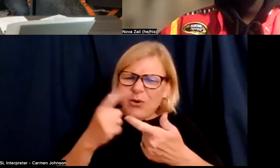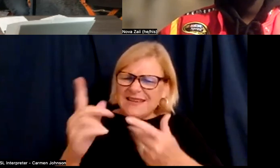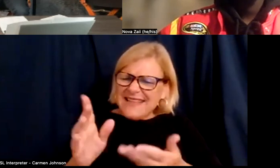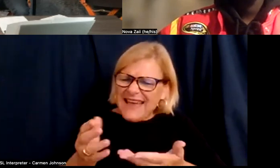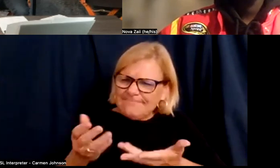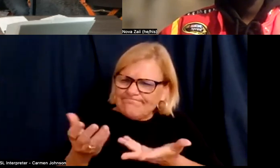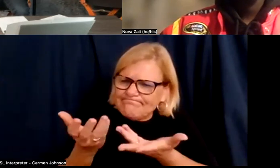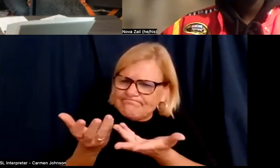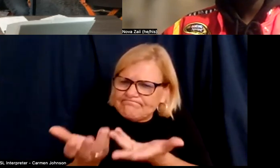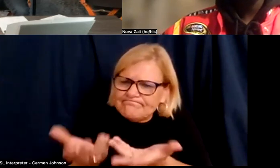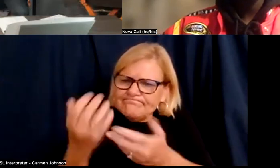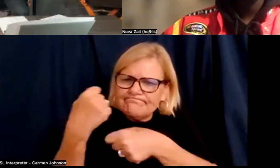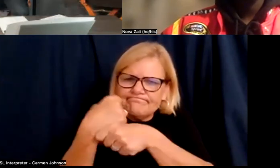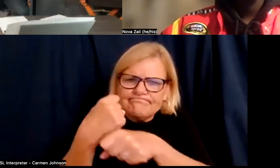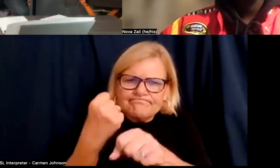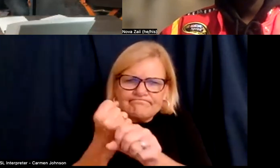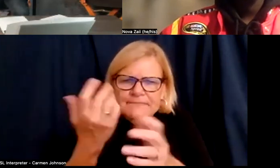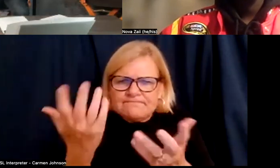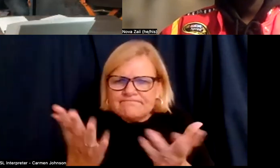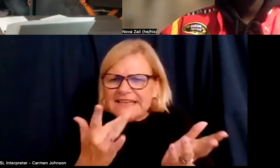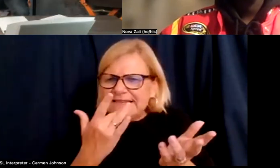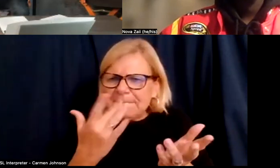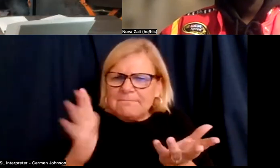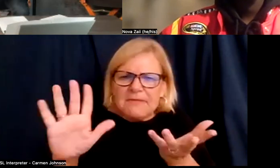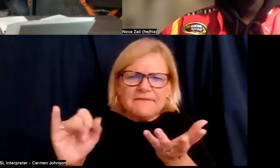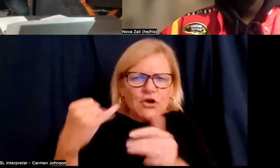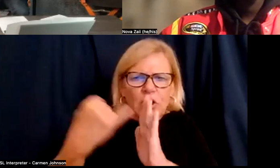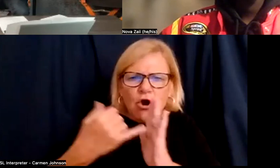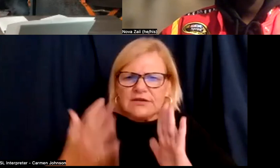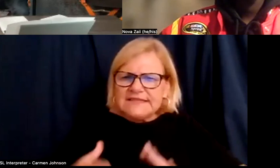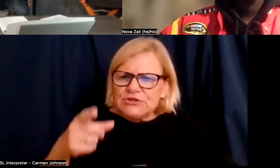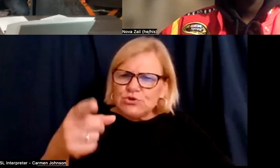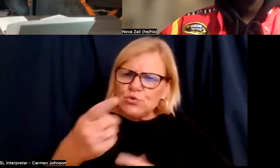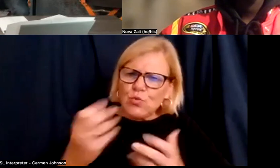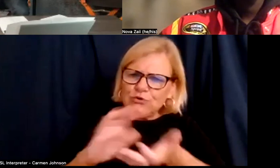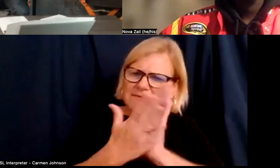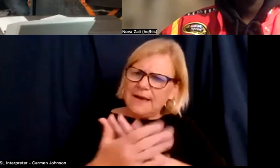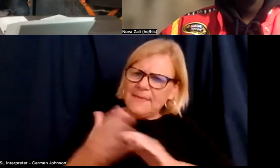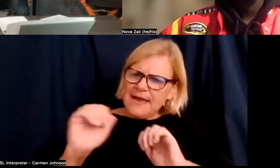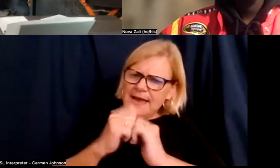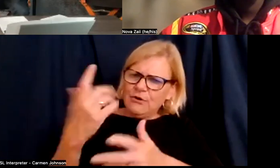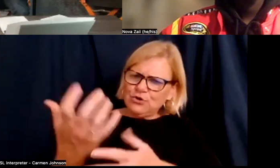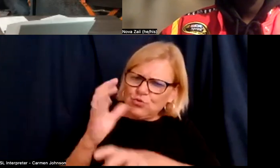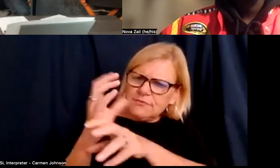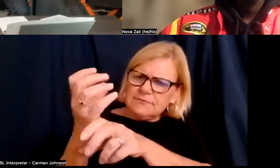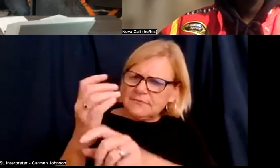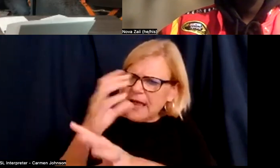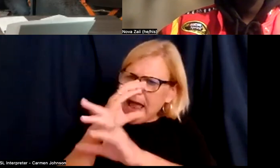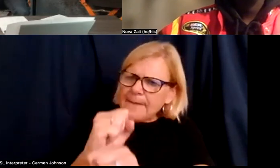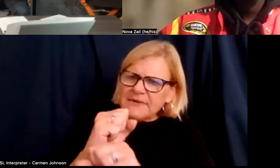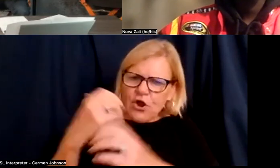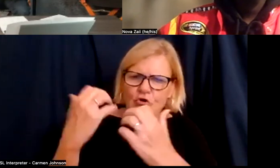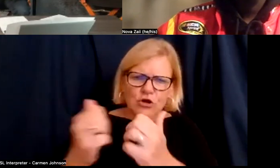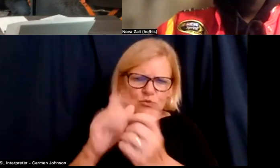inform how the type of artist you want to be and how you captivate audiences with what you're